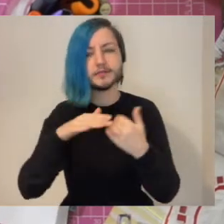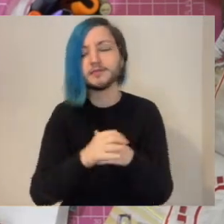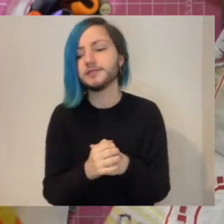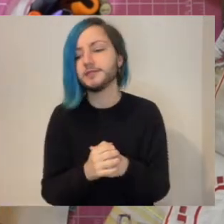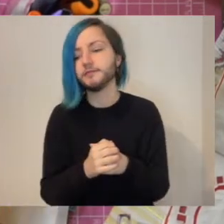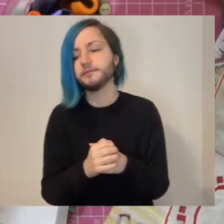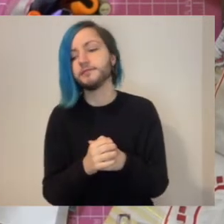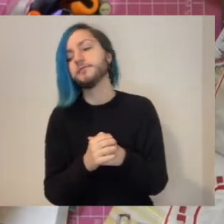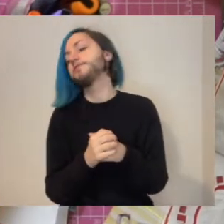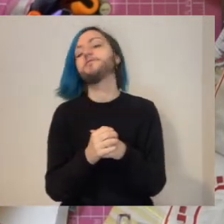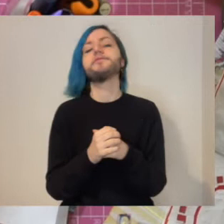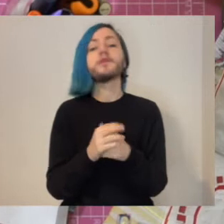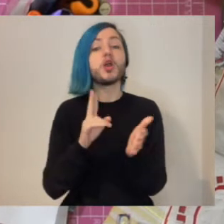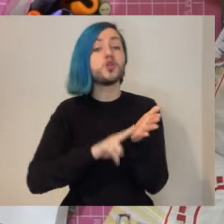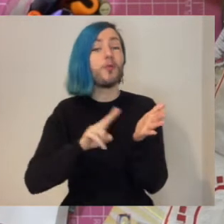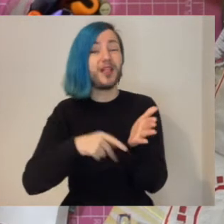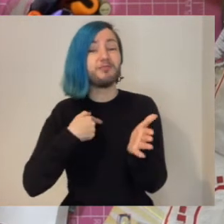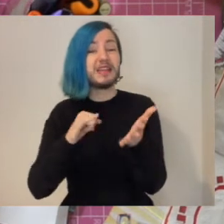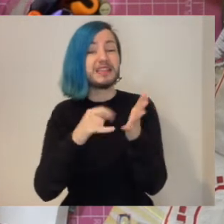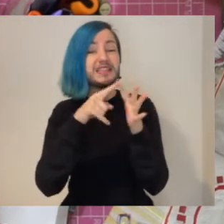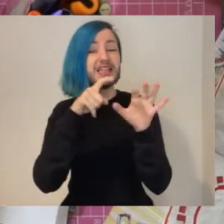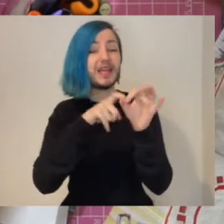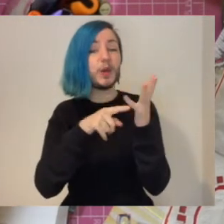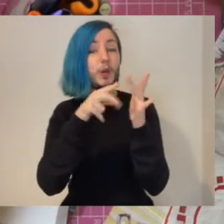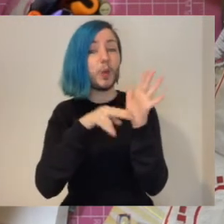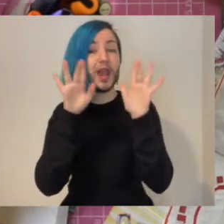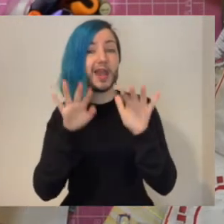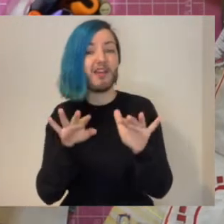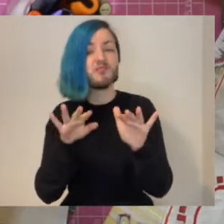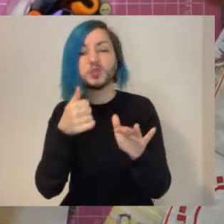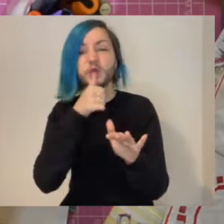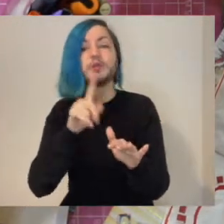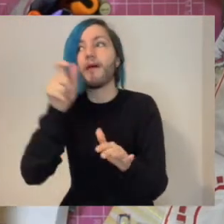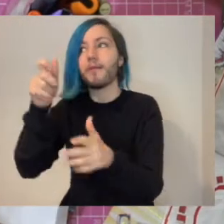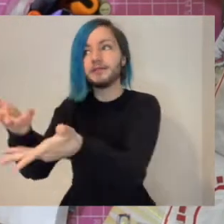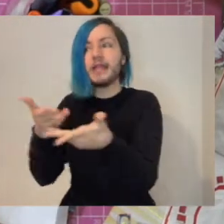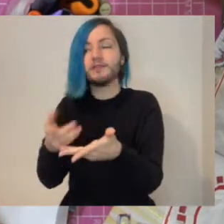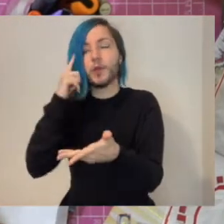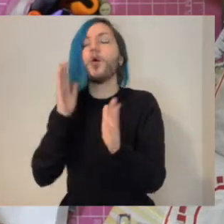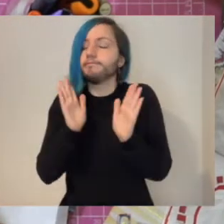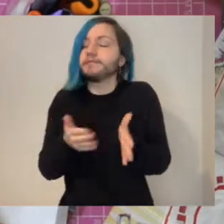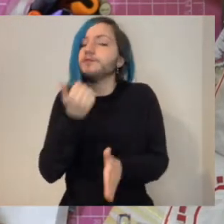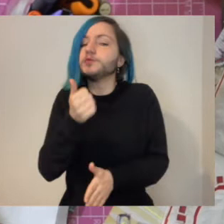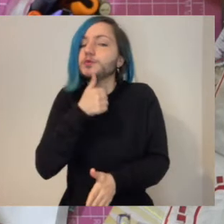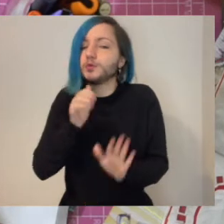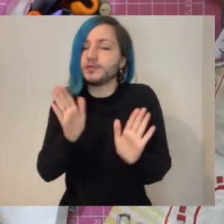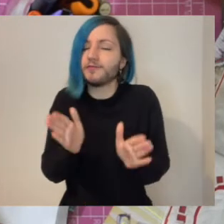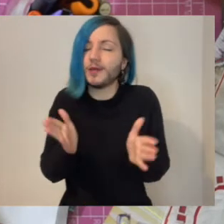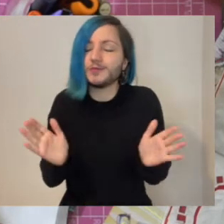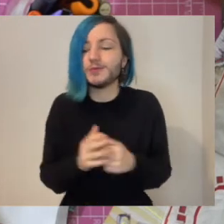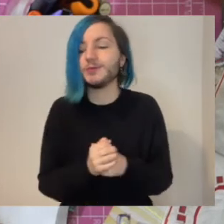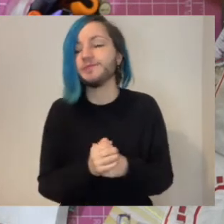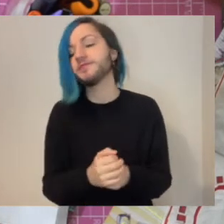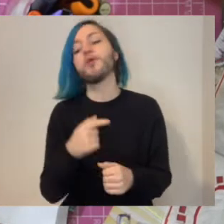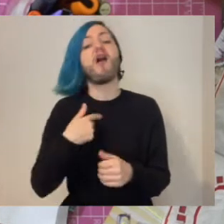complex. I don't normally use sequins, but they were sort of given to me, so I thought I must use them. So I've